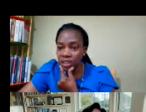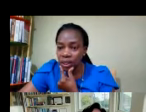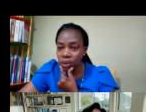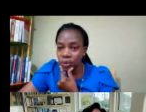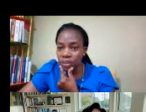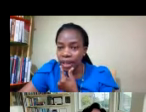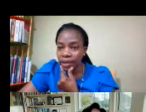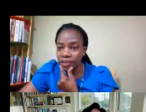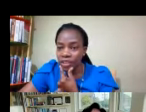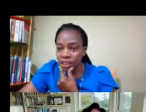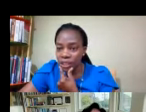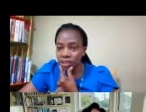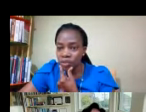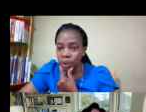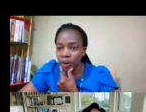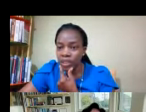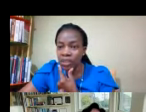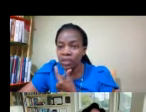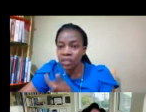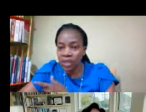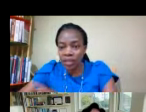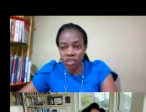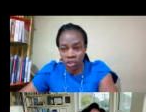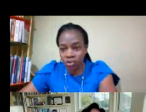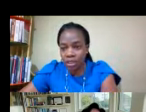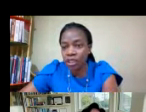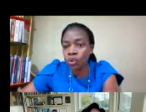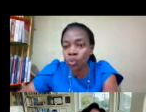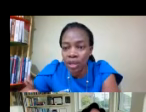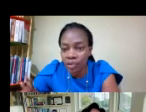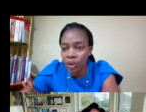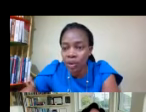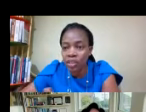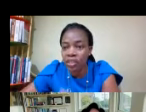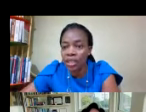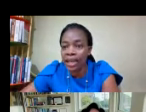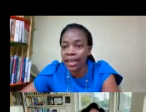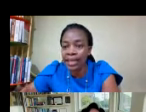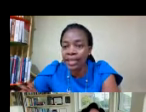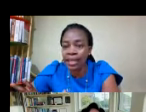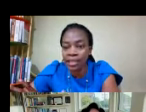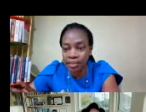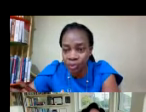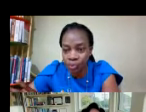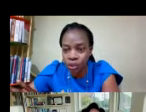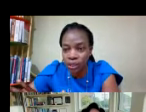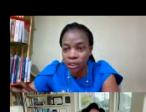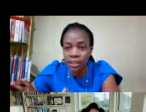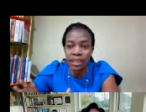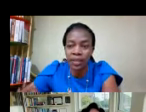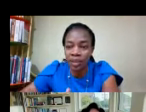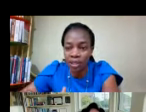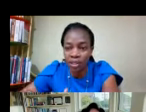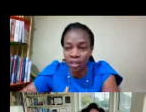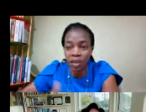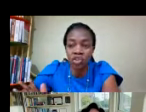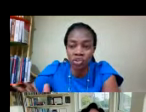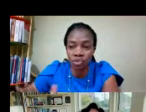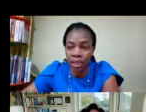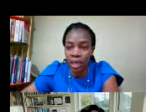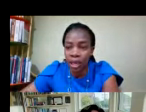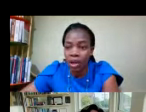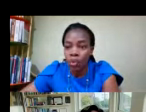to disclose every data to parents concerning the children. So what if a parent does not like getting negative reports concerning